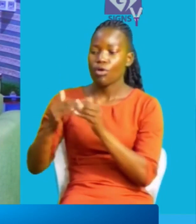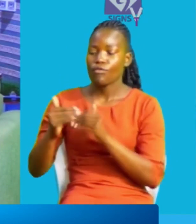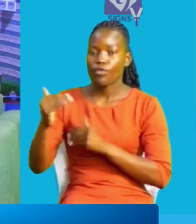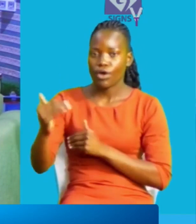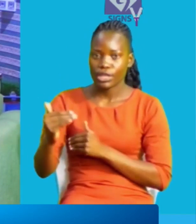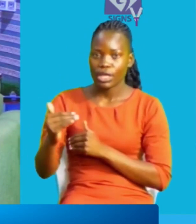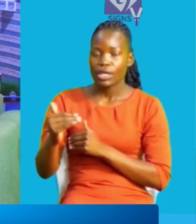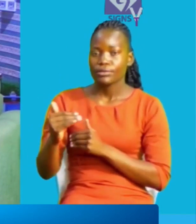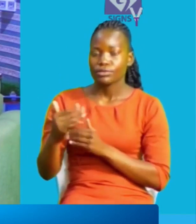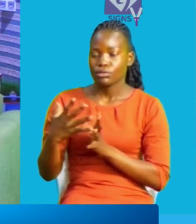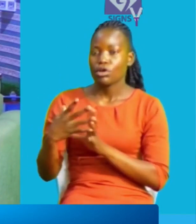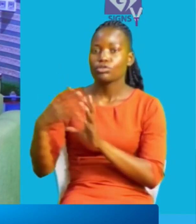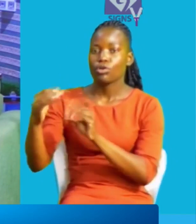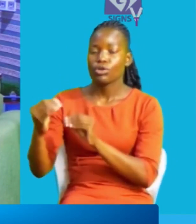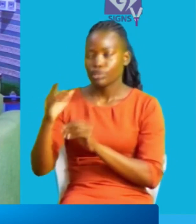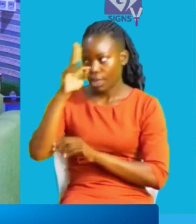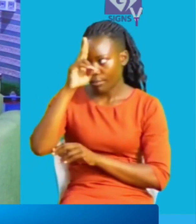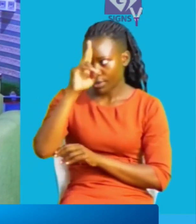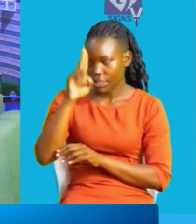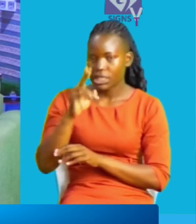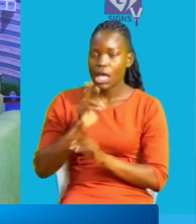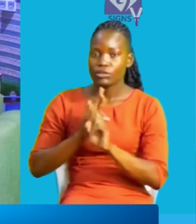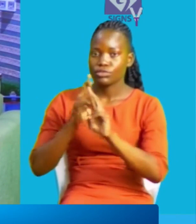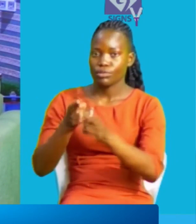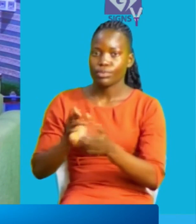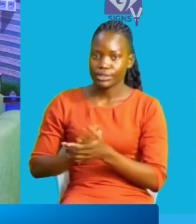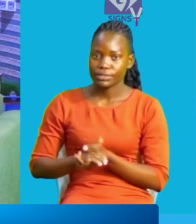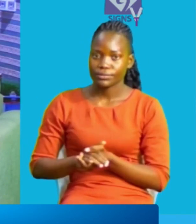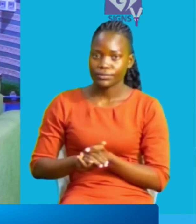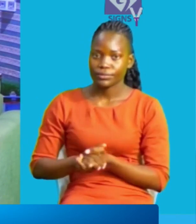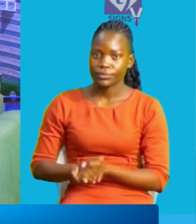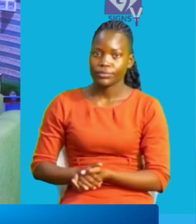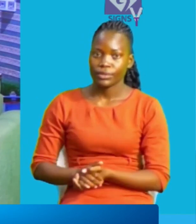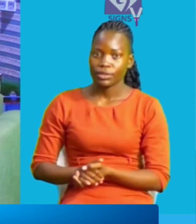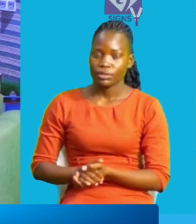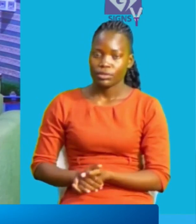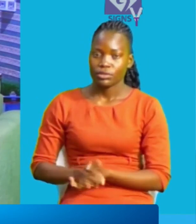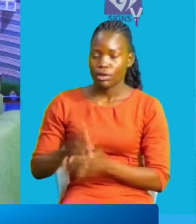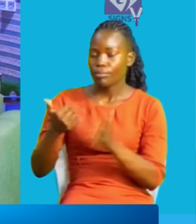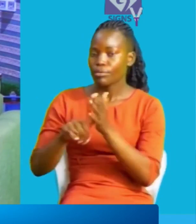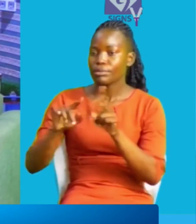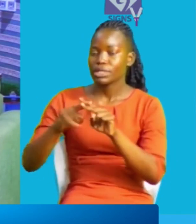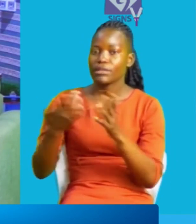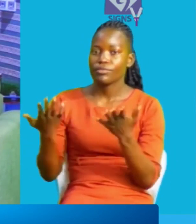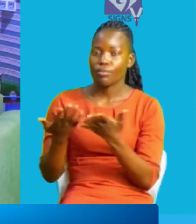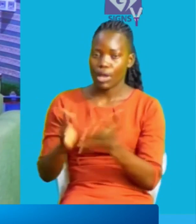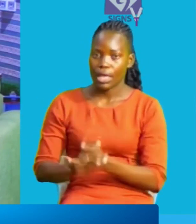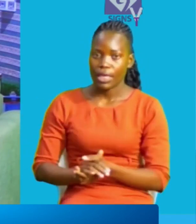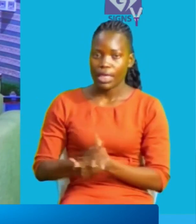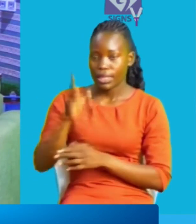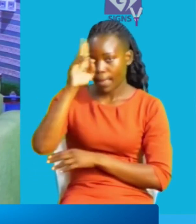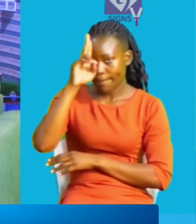will not go forth to the police, kupeleka, to take their grievances. Where do you think the problem